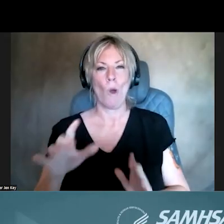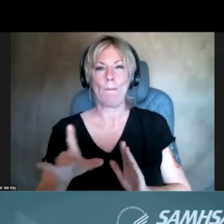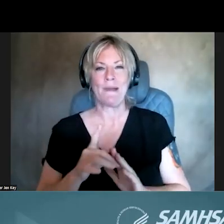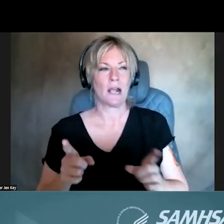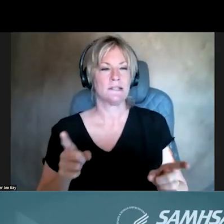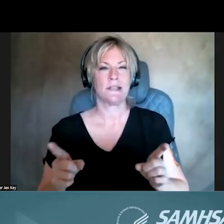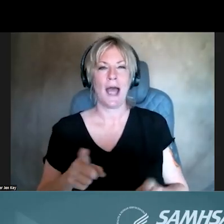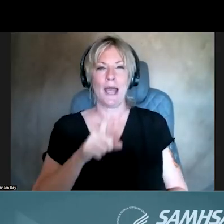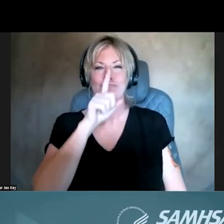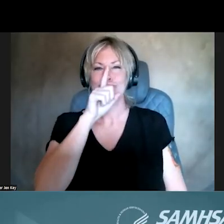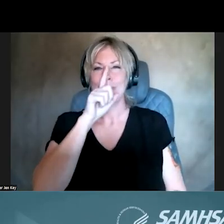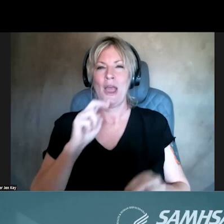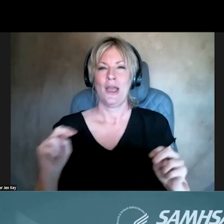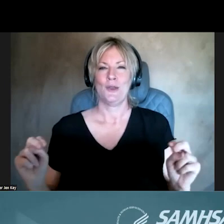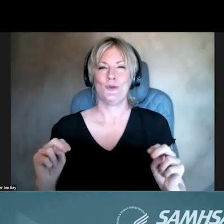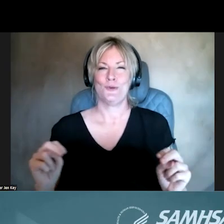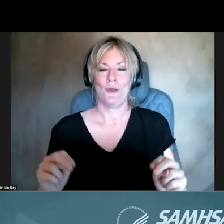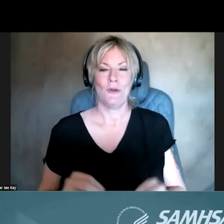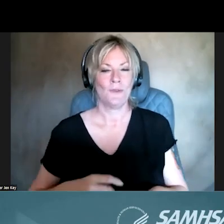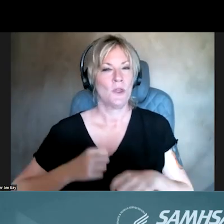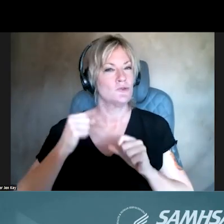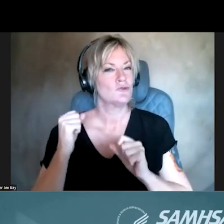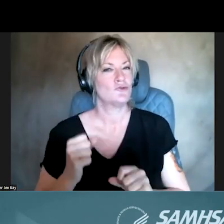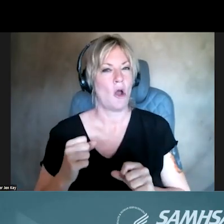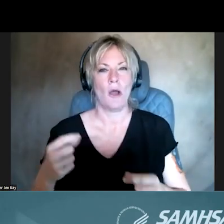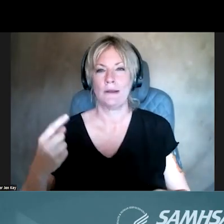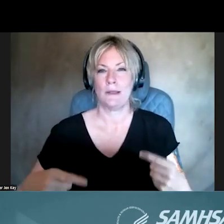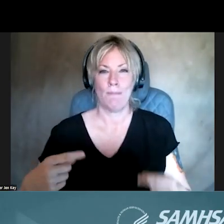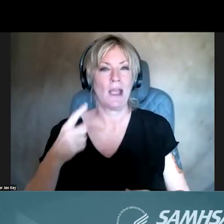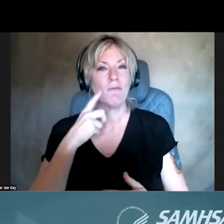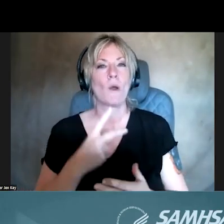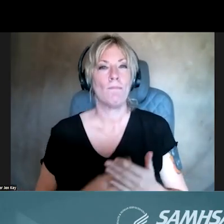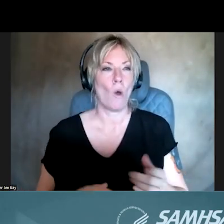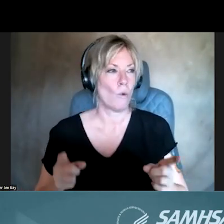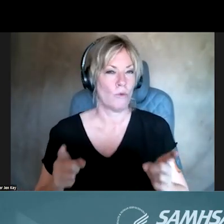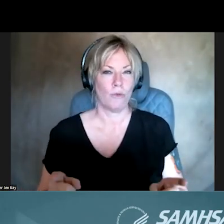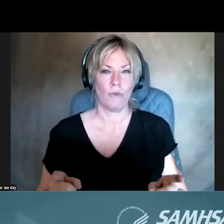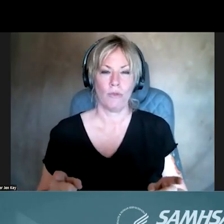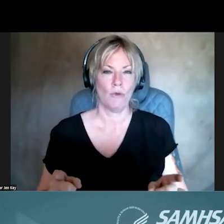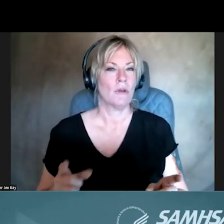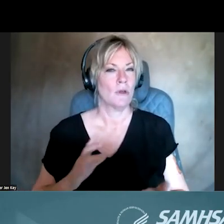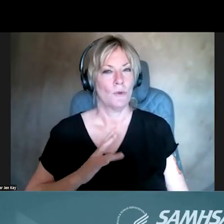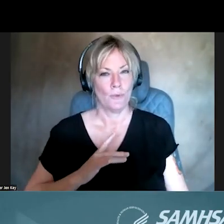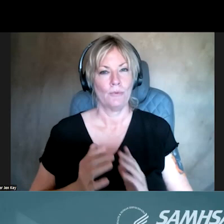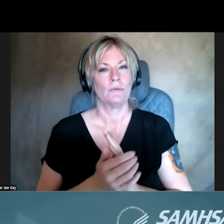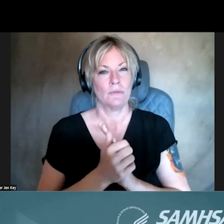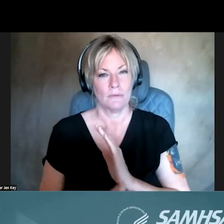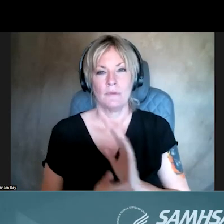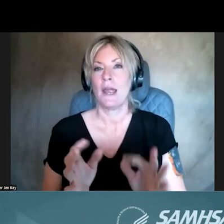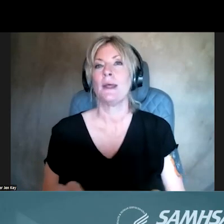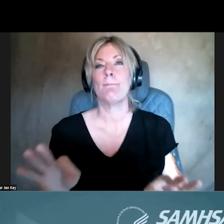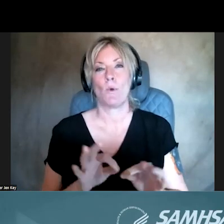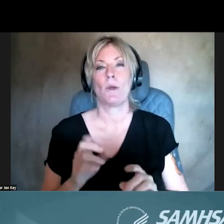So because it was a really strong debate on both great orators and very, very, very important